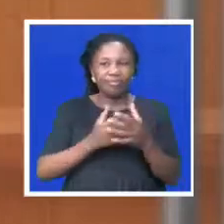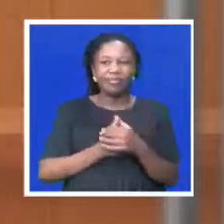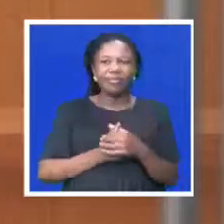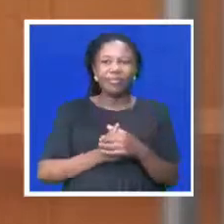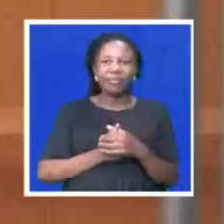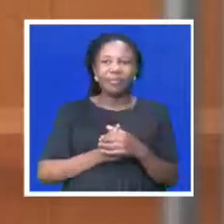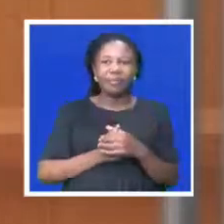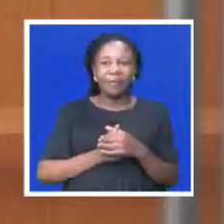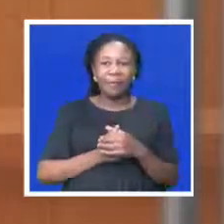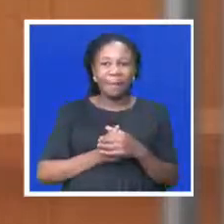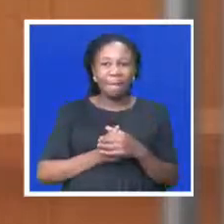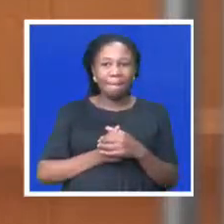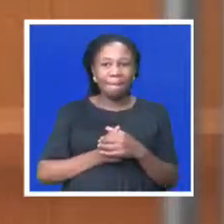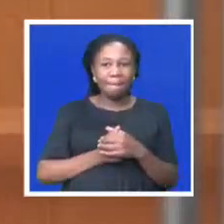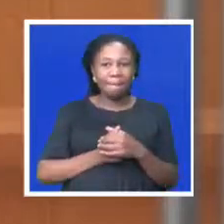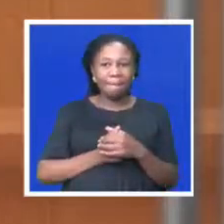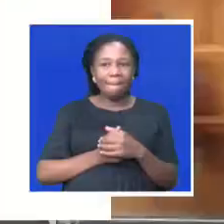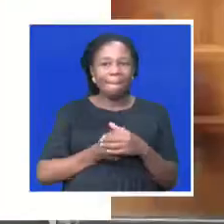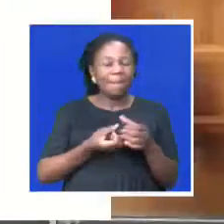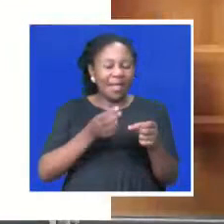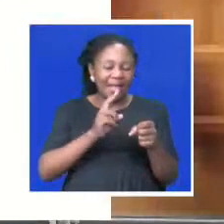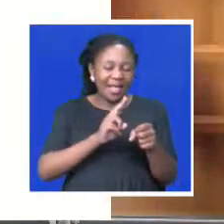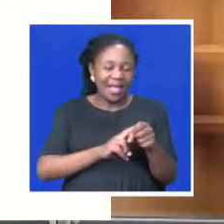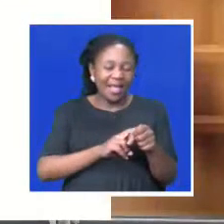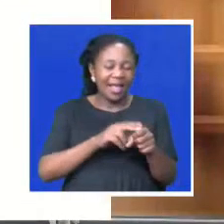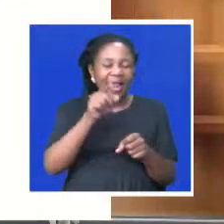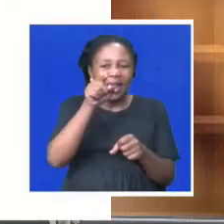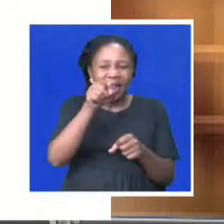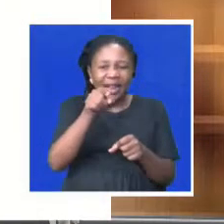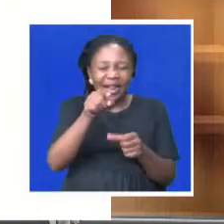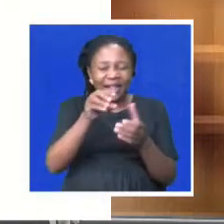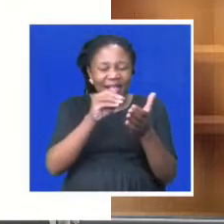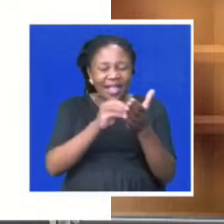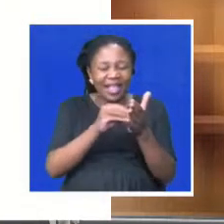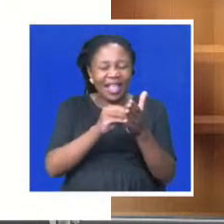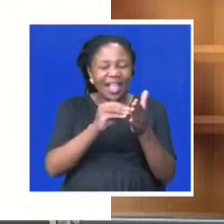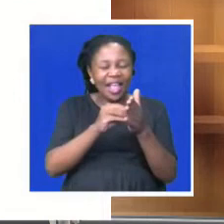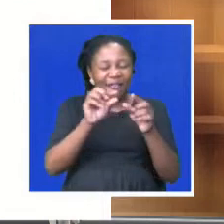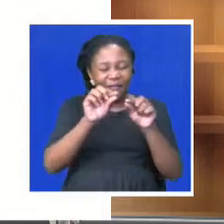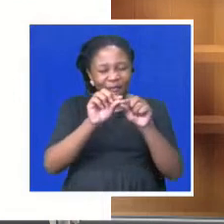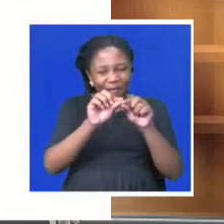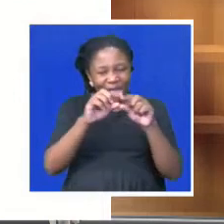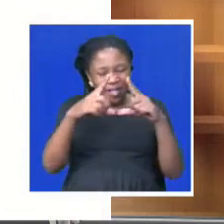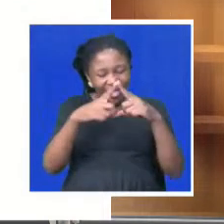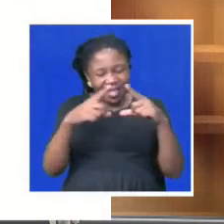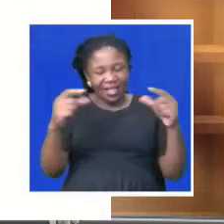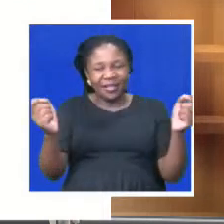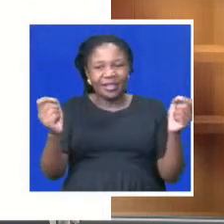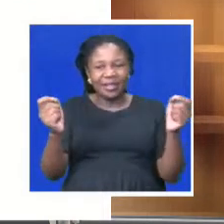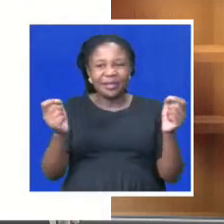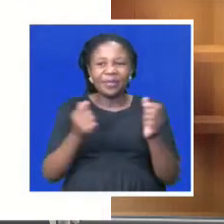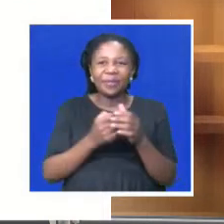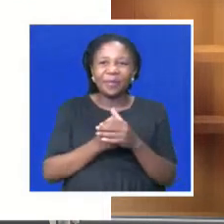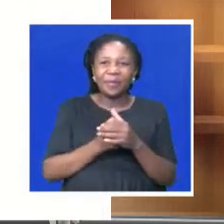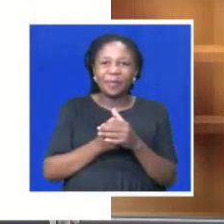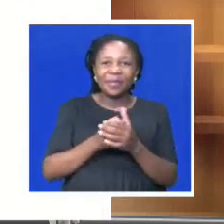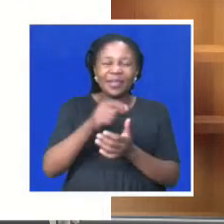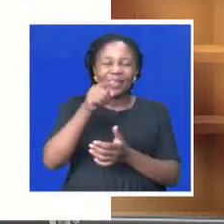So we also have an ending, dear learner. The ending should have a moral